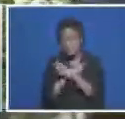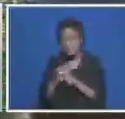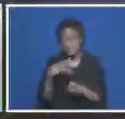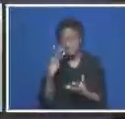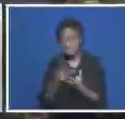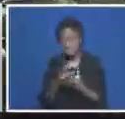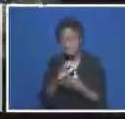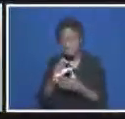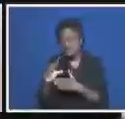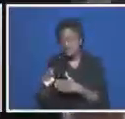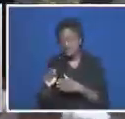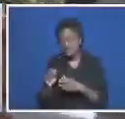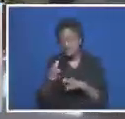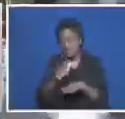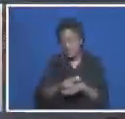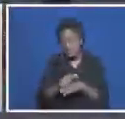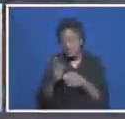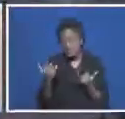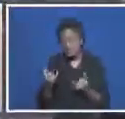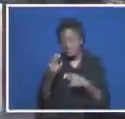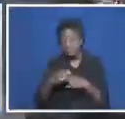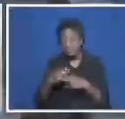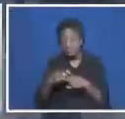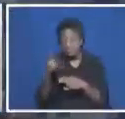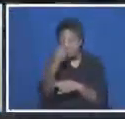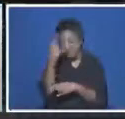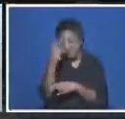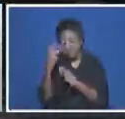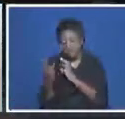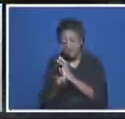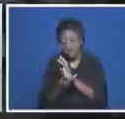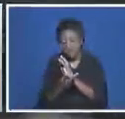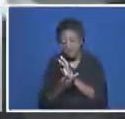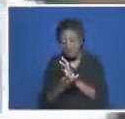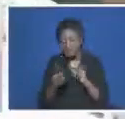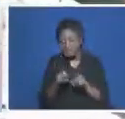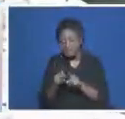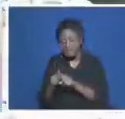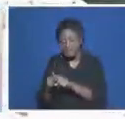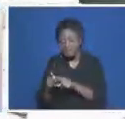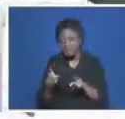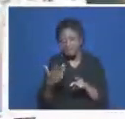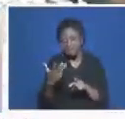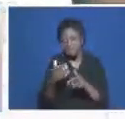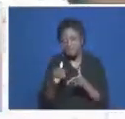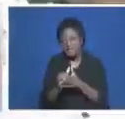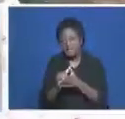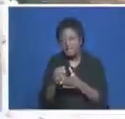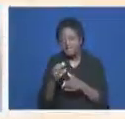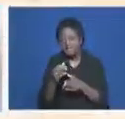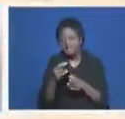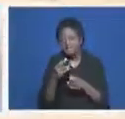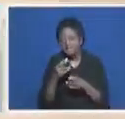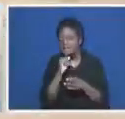a community of apparent makeshift structures which, according to officials, draw a similar parallel to that of irregular communities